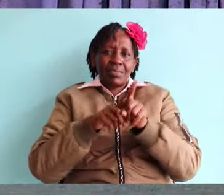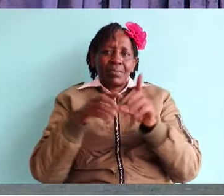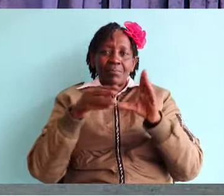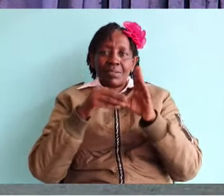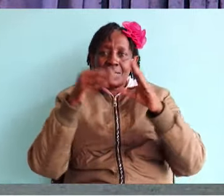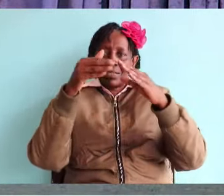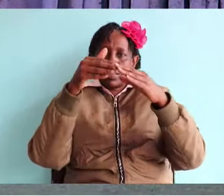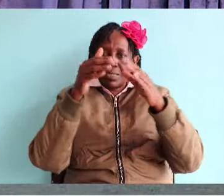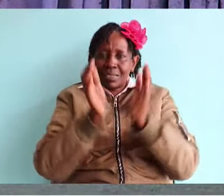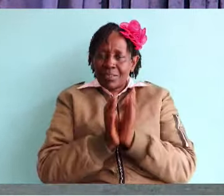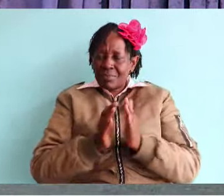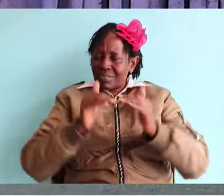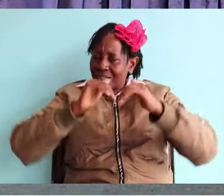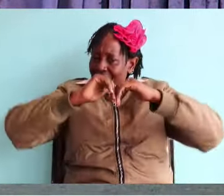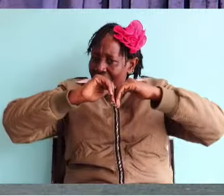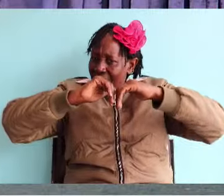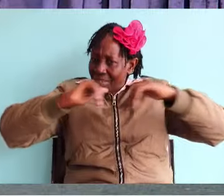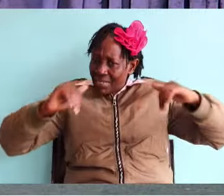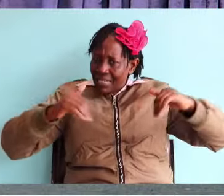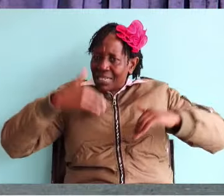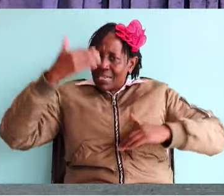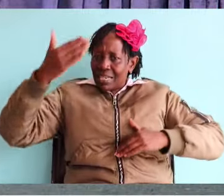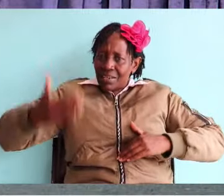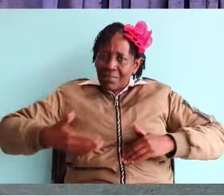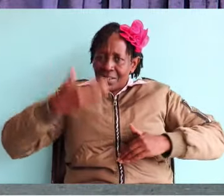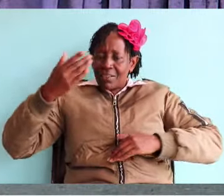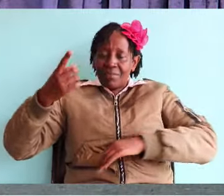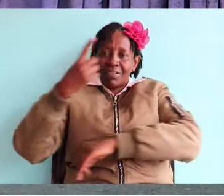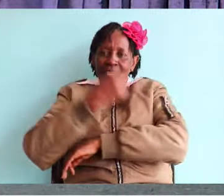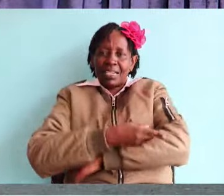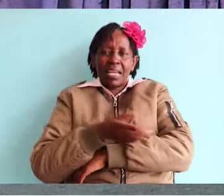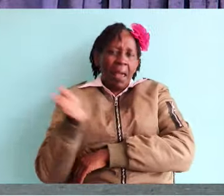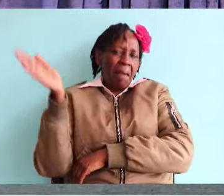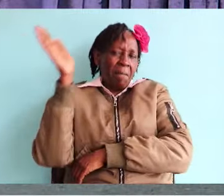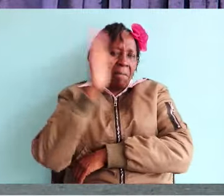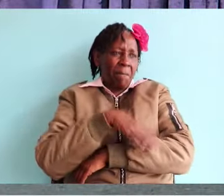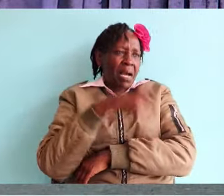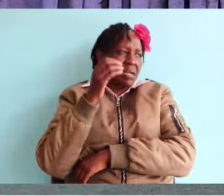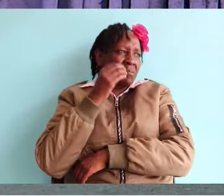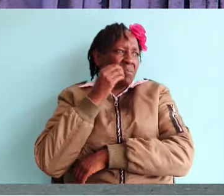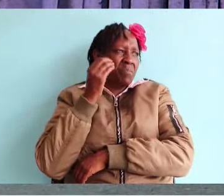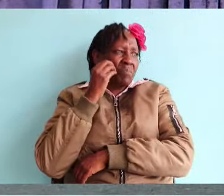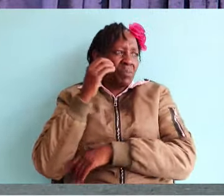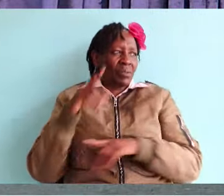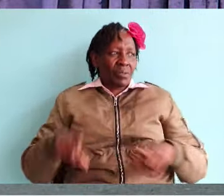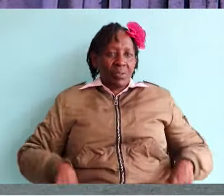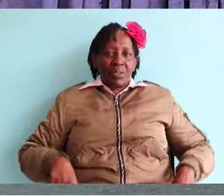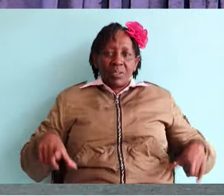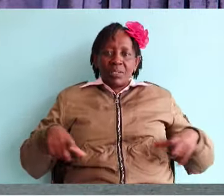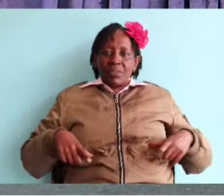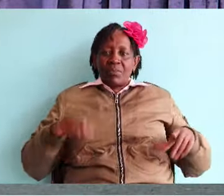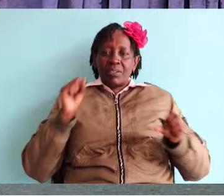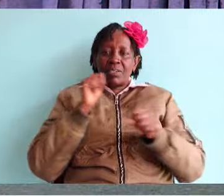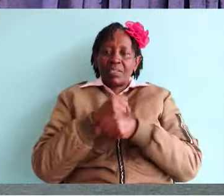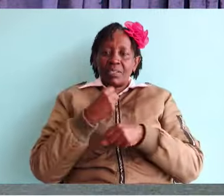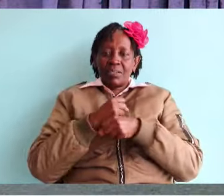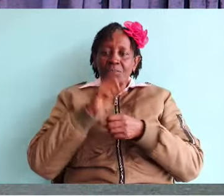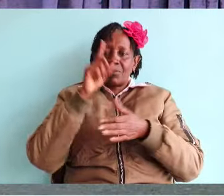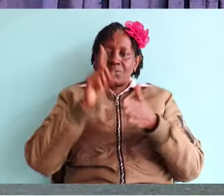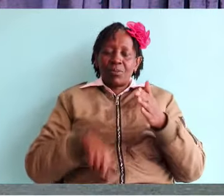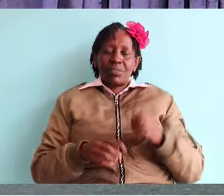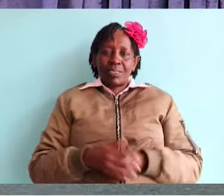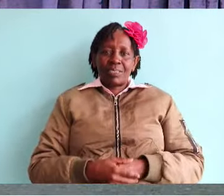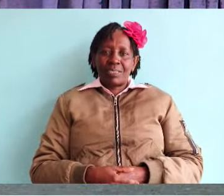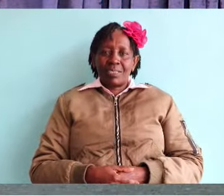everyday life, but he went back home to live. And what did he do when he went back to live? He